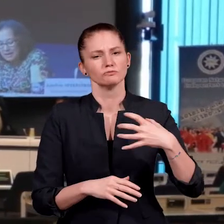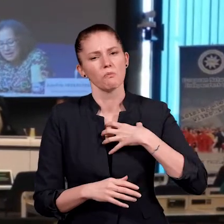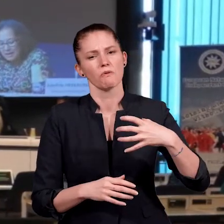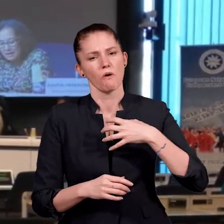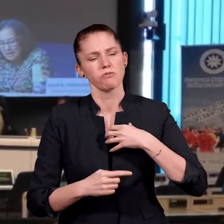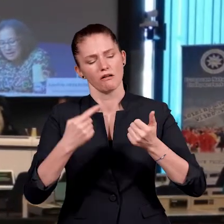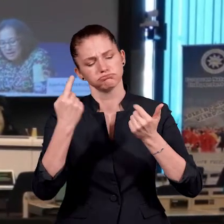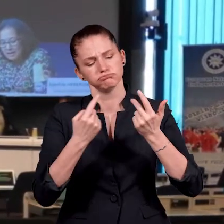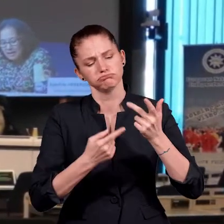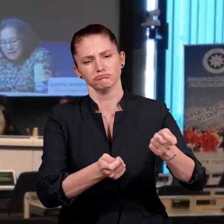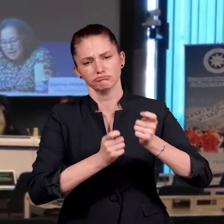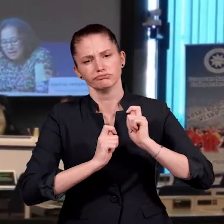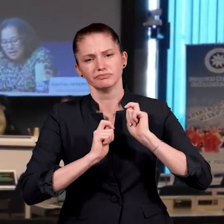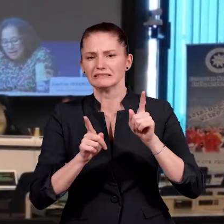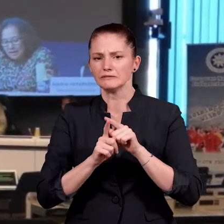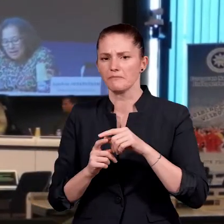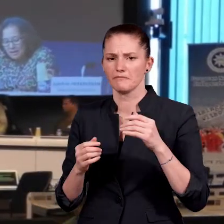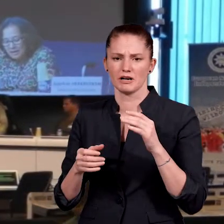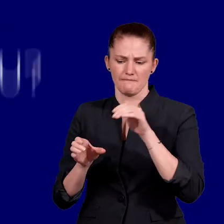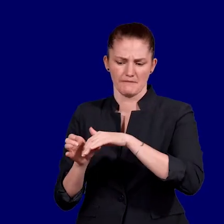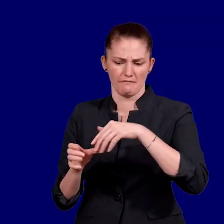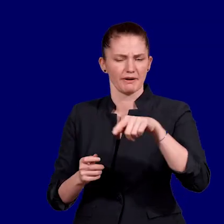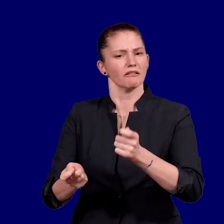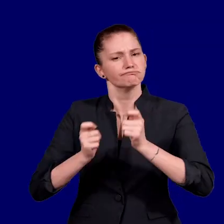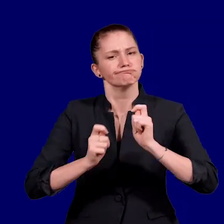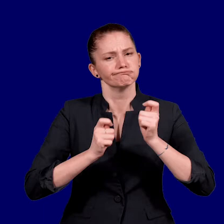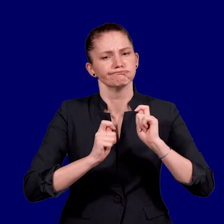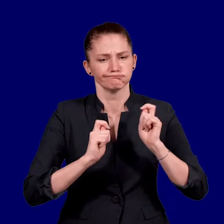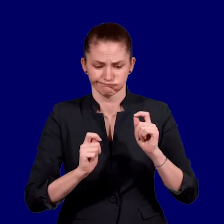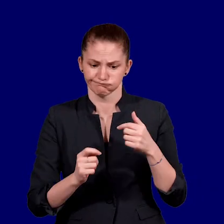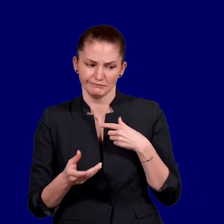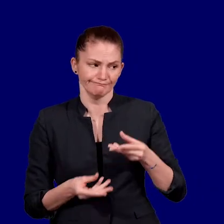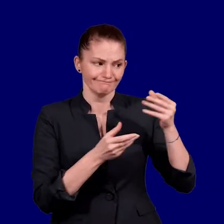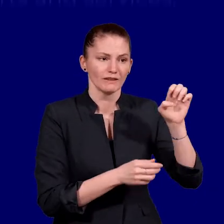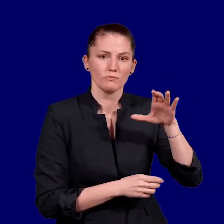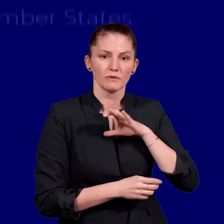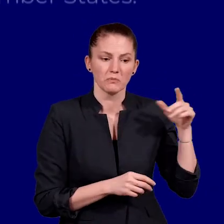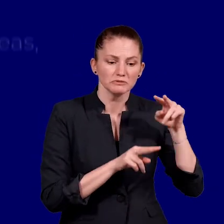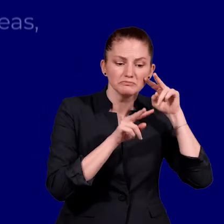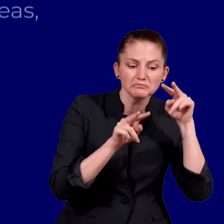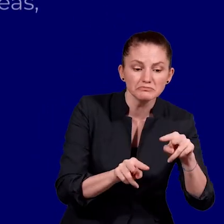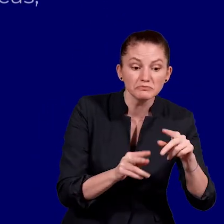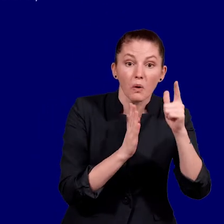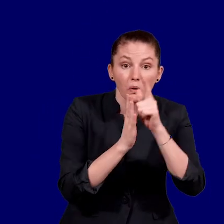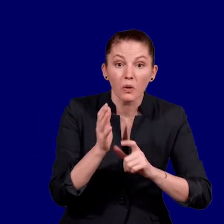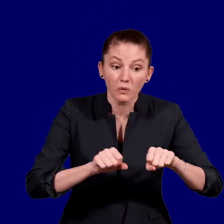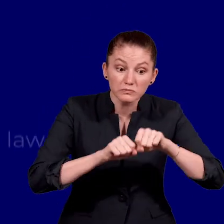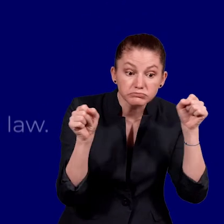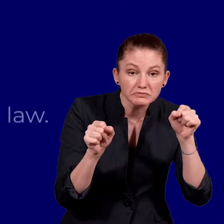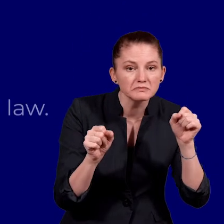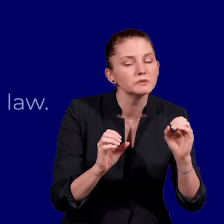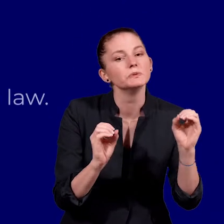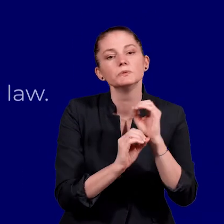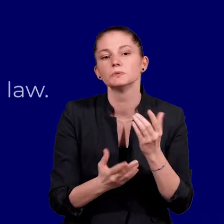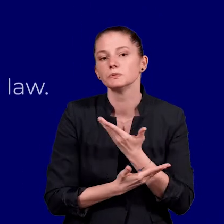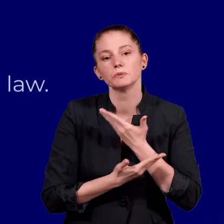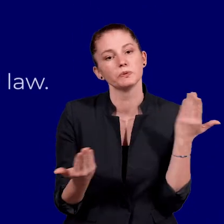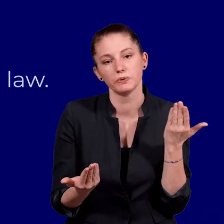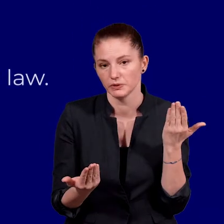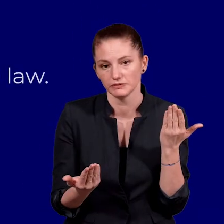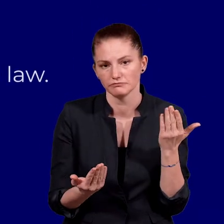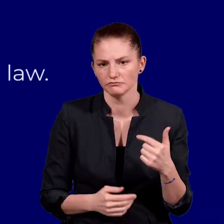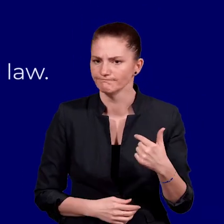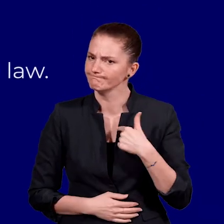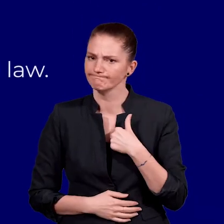brought by ENIL and our members. What are our demands to the EU? To urgently stop